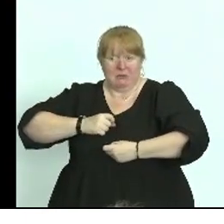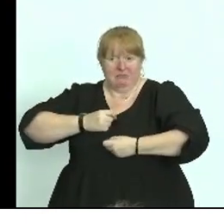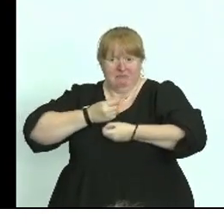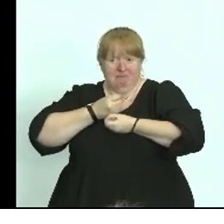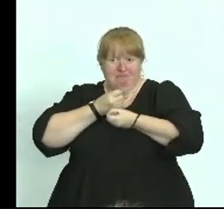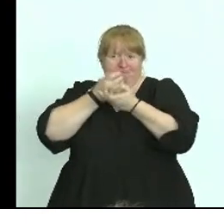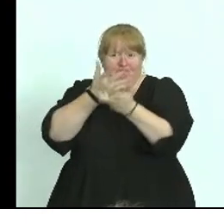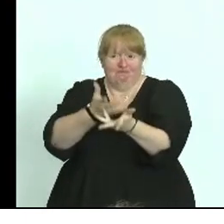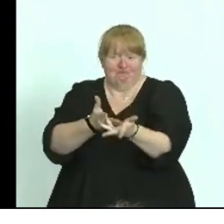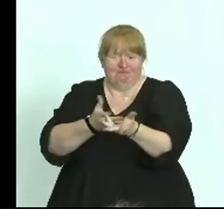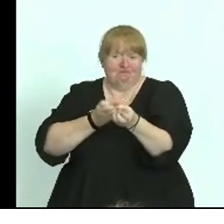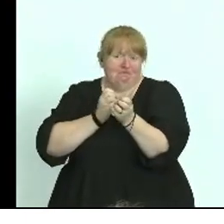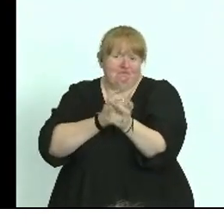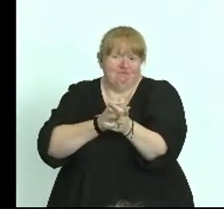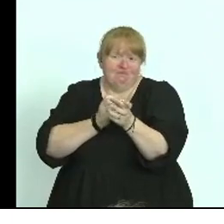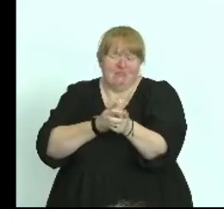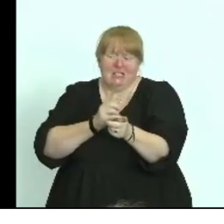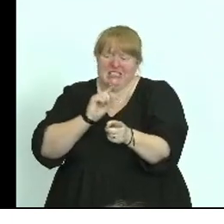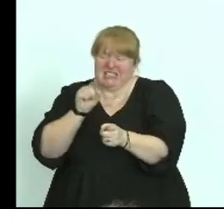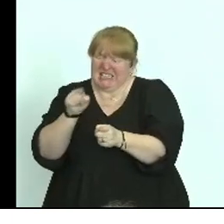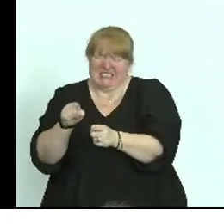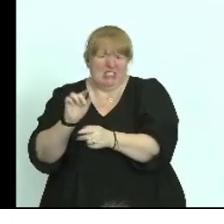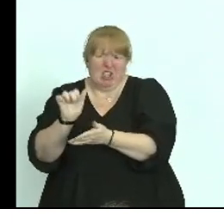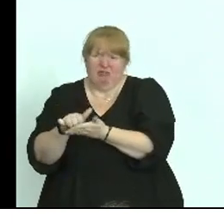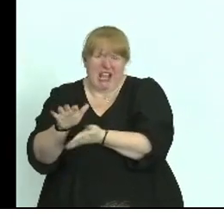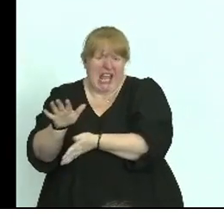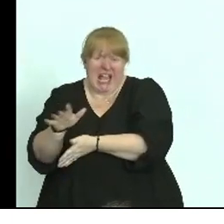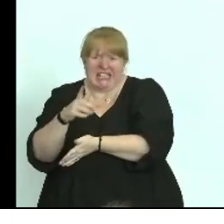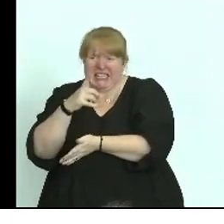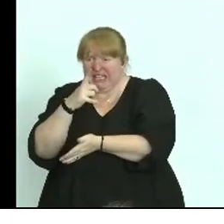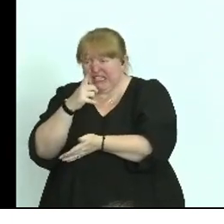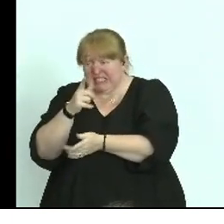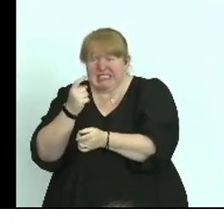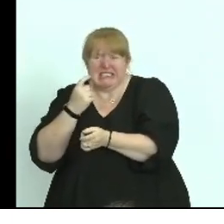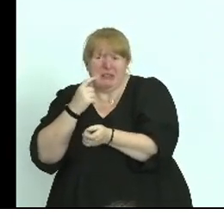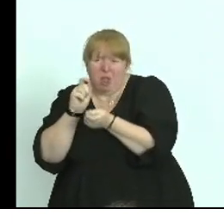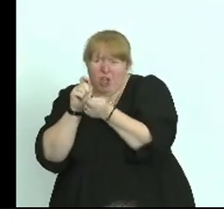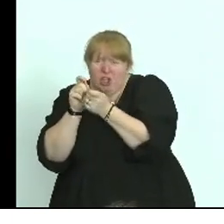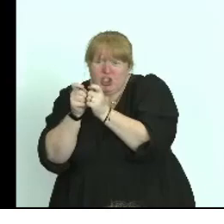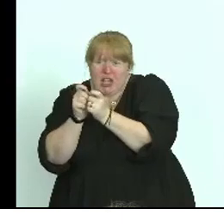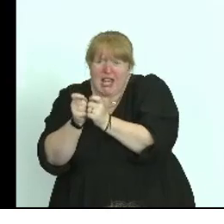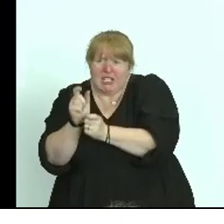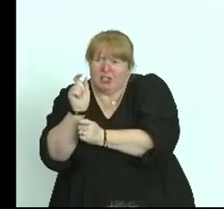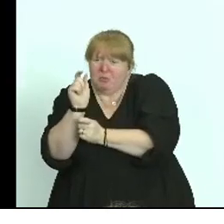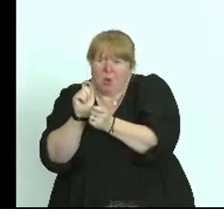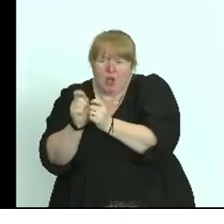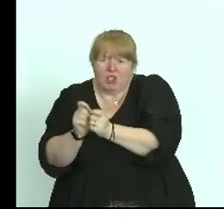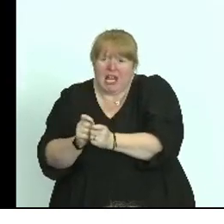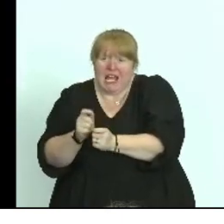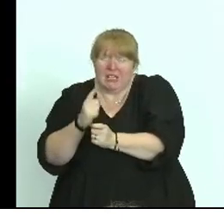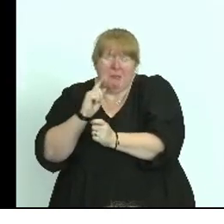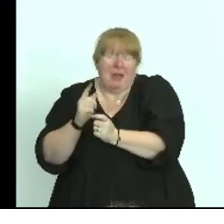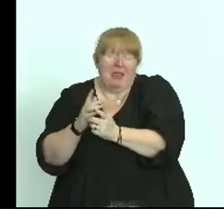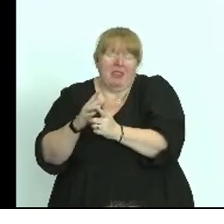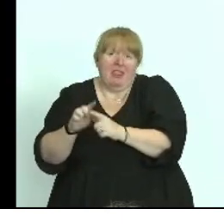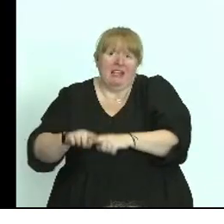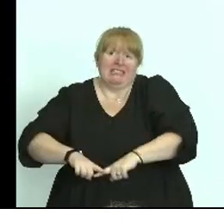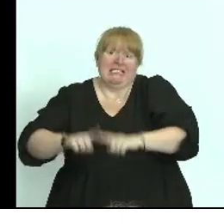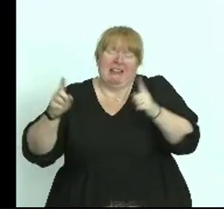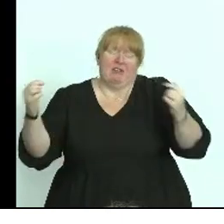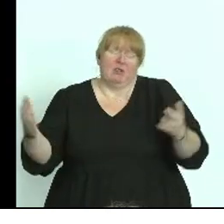quite right, and to say how simple a change could be, but what a huge difference it could make. So it's really,